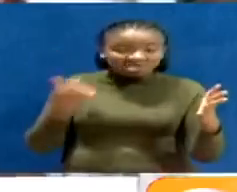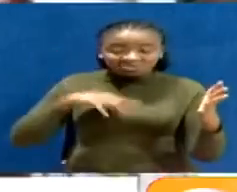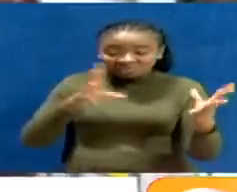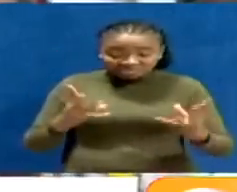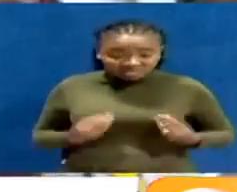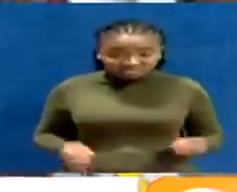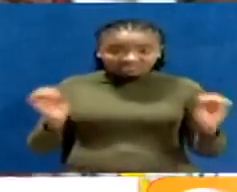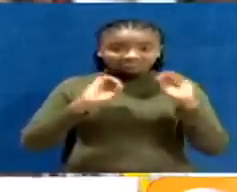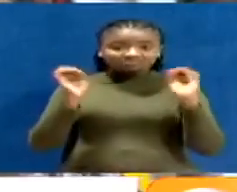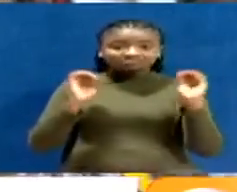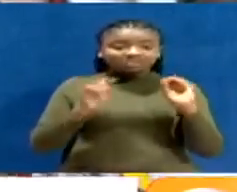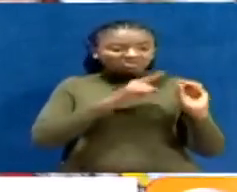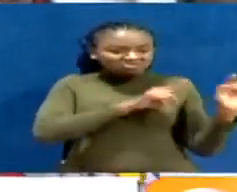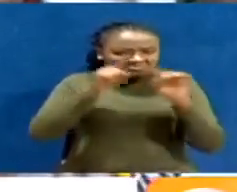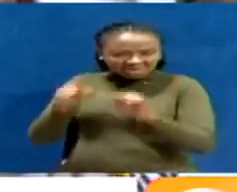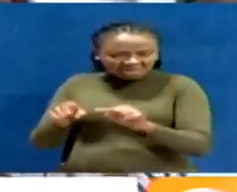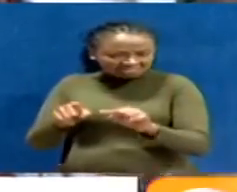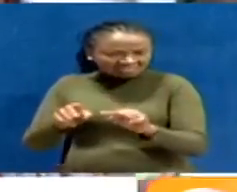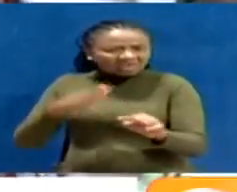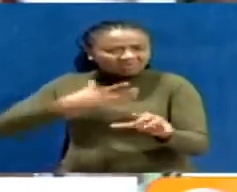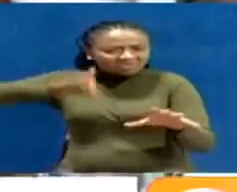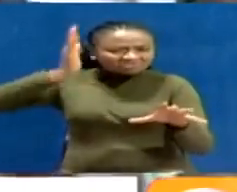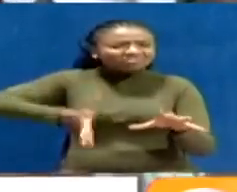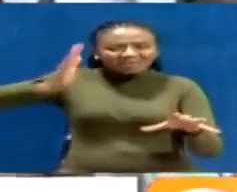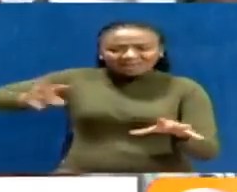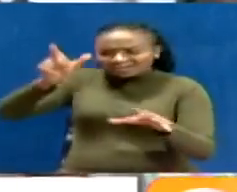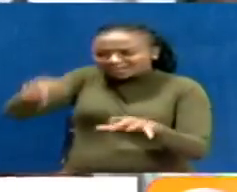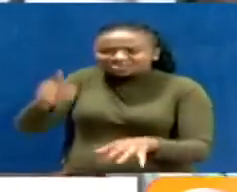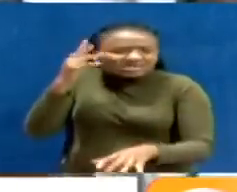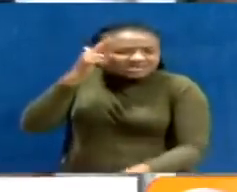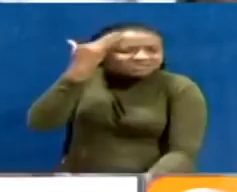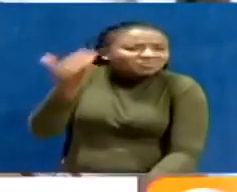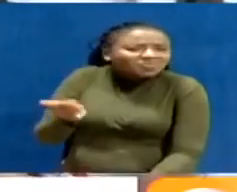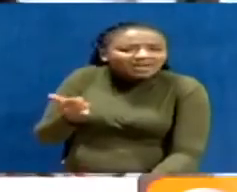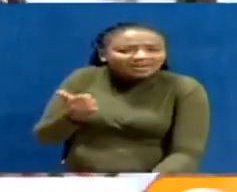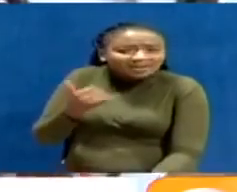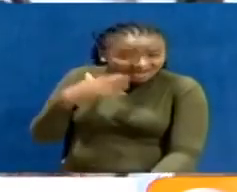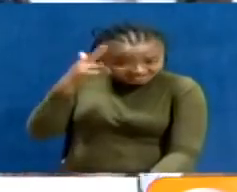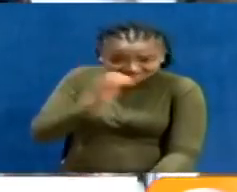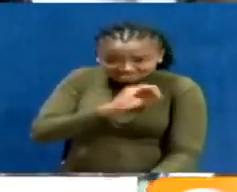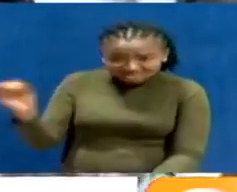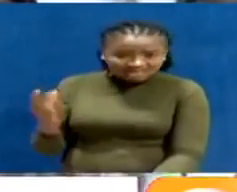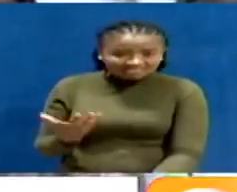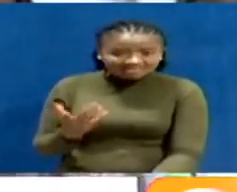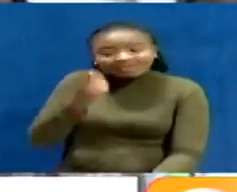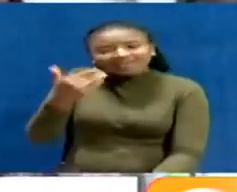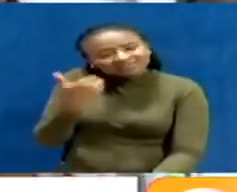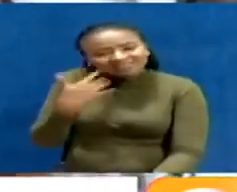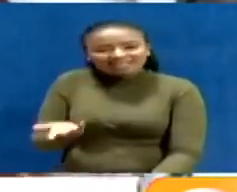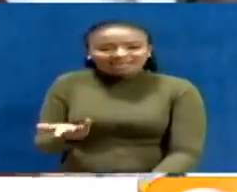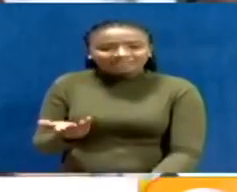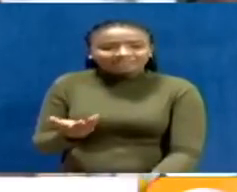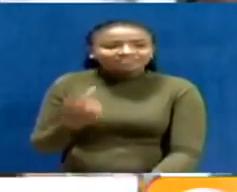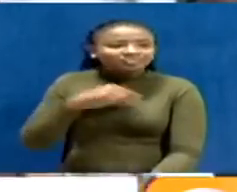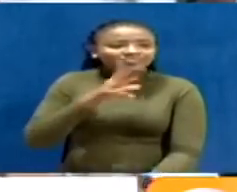Hatutakubali mtu kwenda kukata mwingine. Pila sababu unaamuka tu na kufuata mtu kwenda kumkata. We